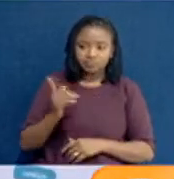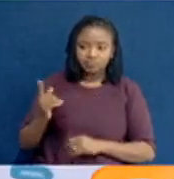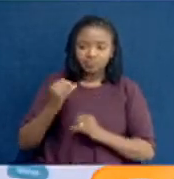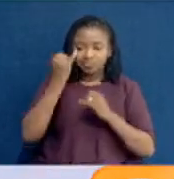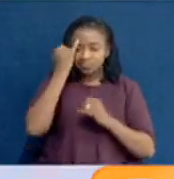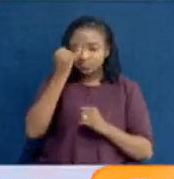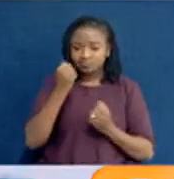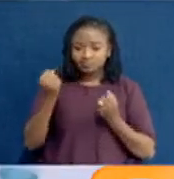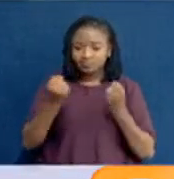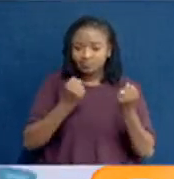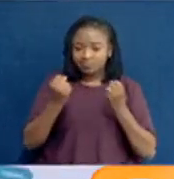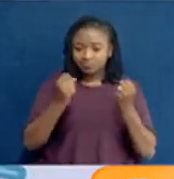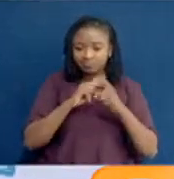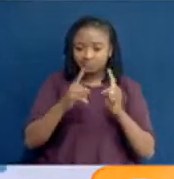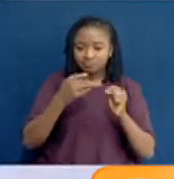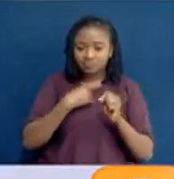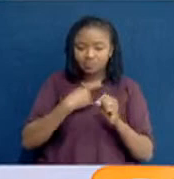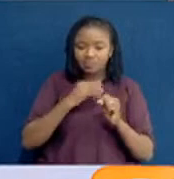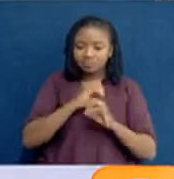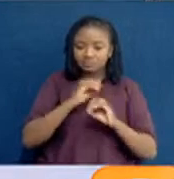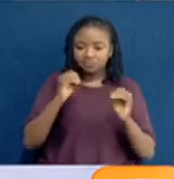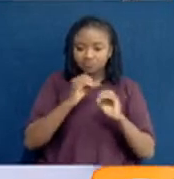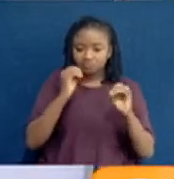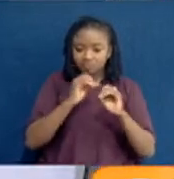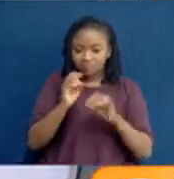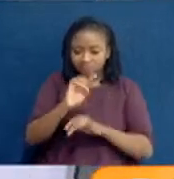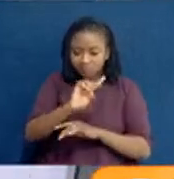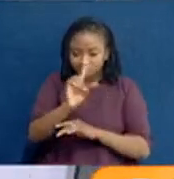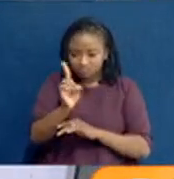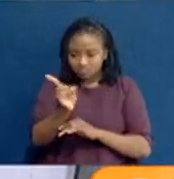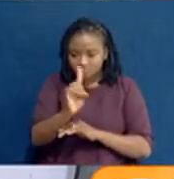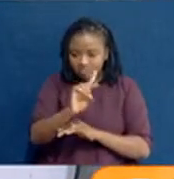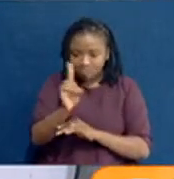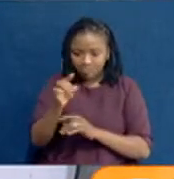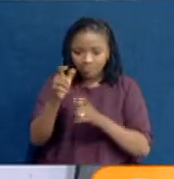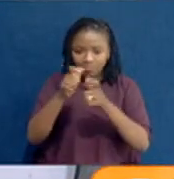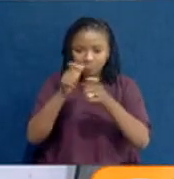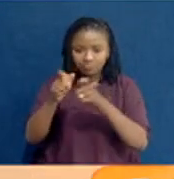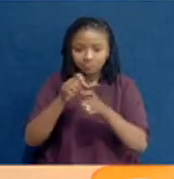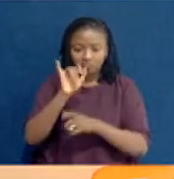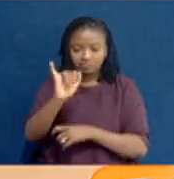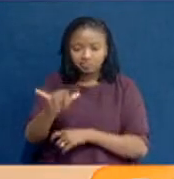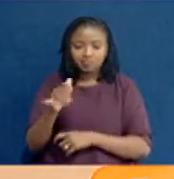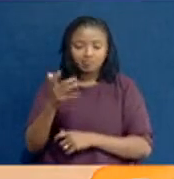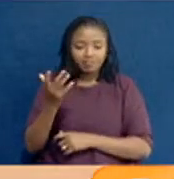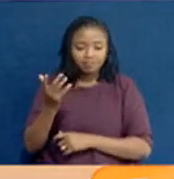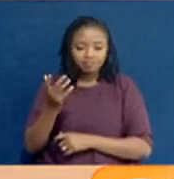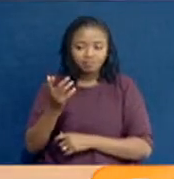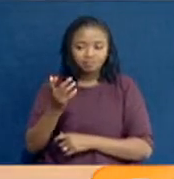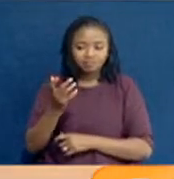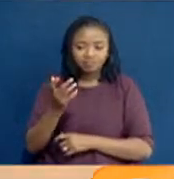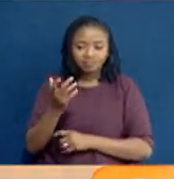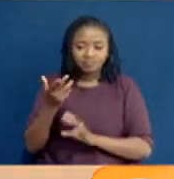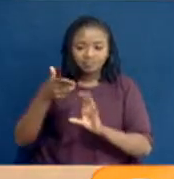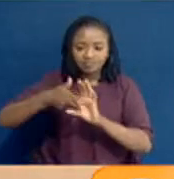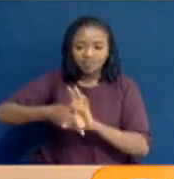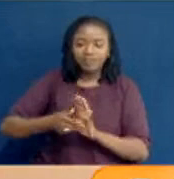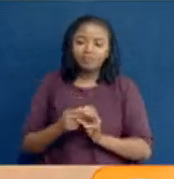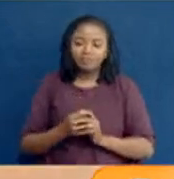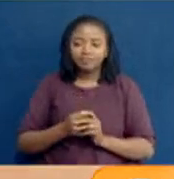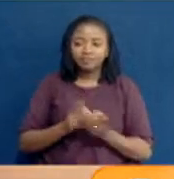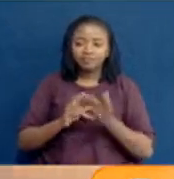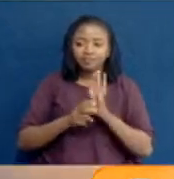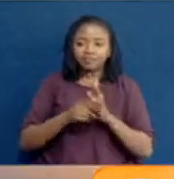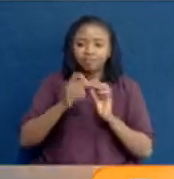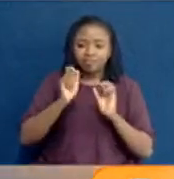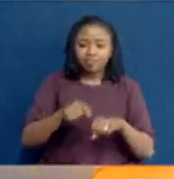Gasheru says that's exactly what happens when you use water without proper monitoring mechanisms. We allow you to be able to install a sensor